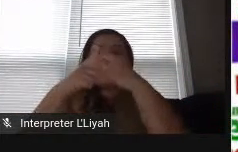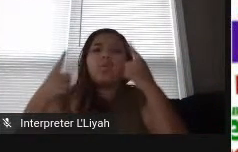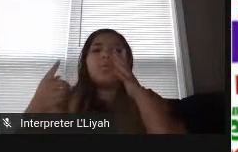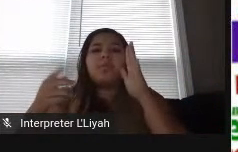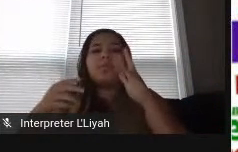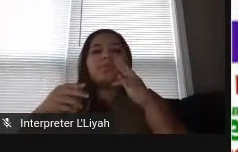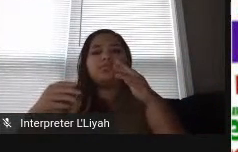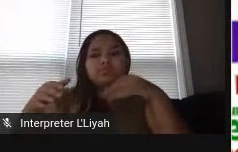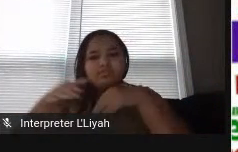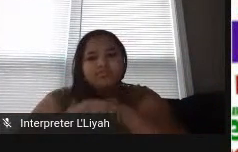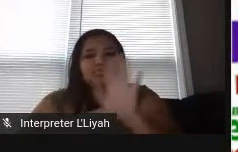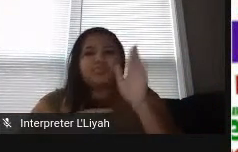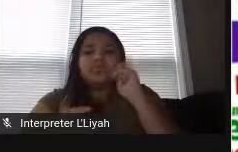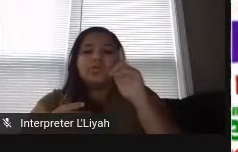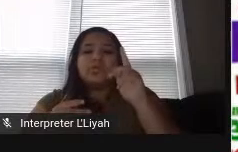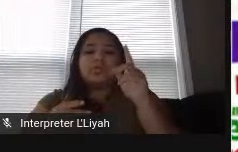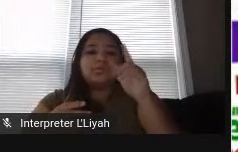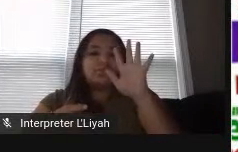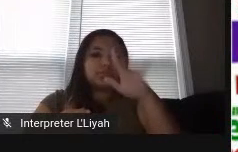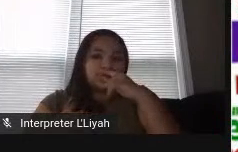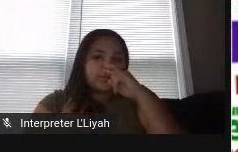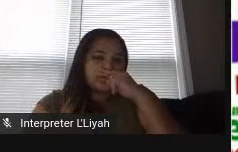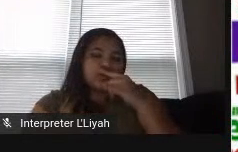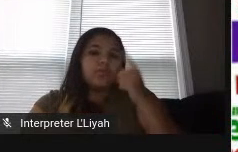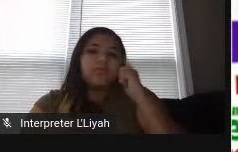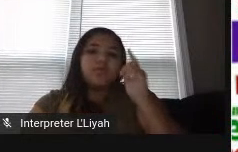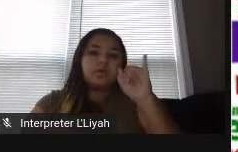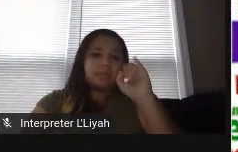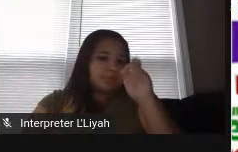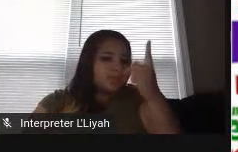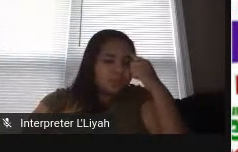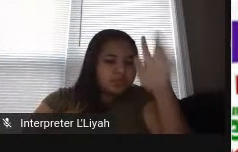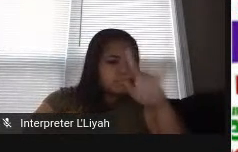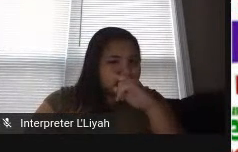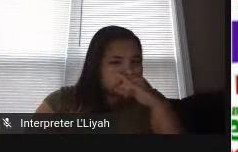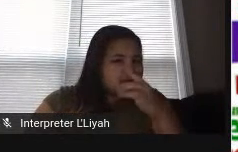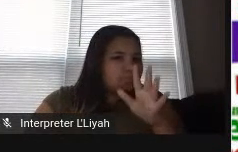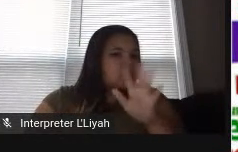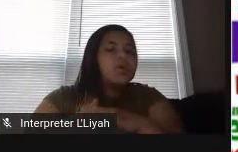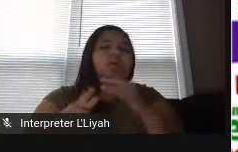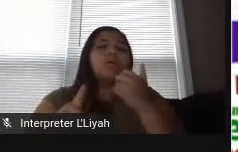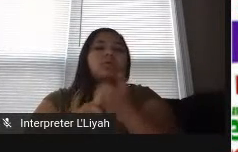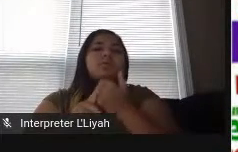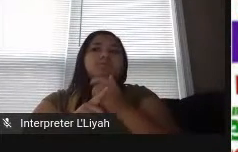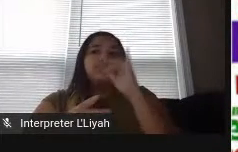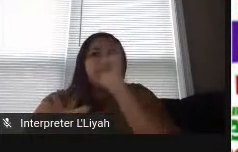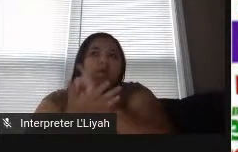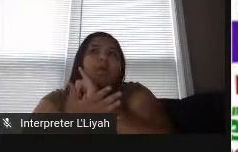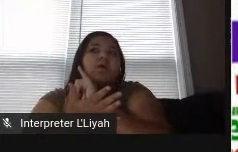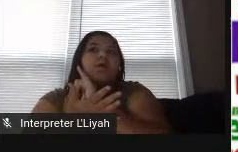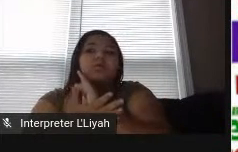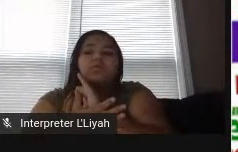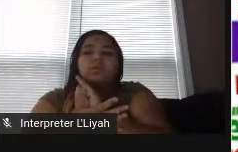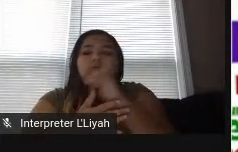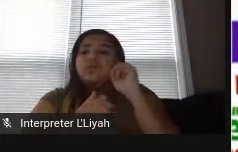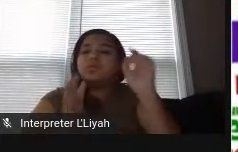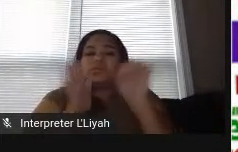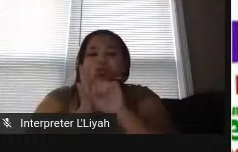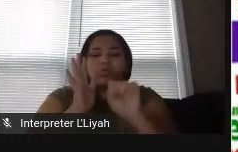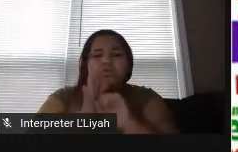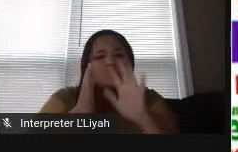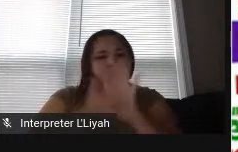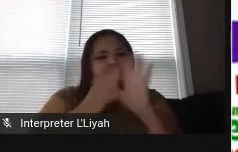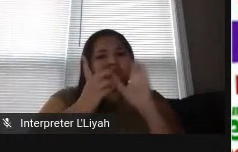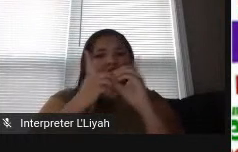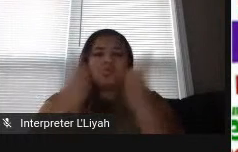are built inside the IEP for your child, and that the state or the school district